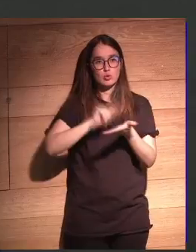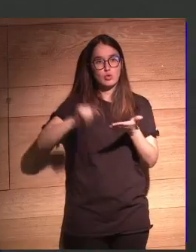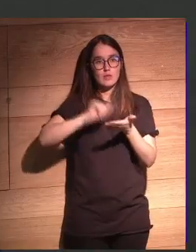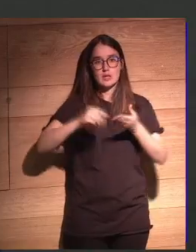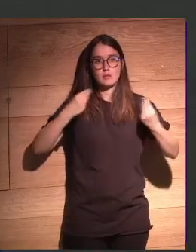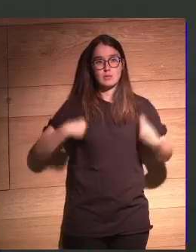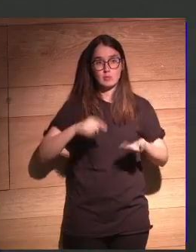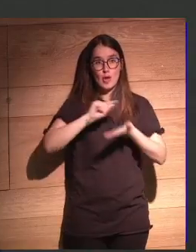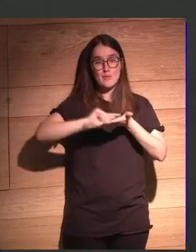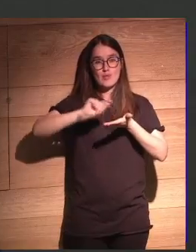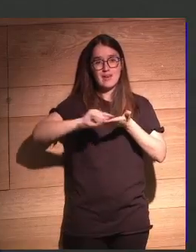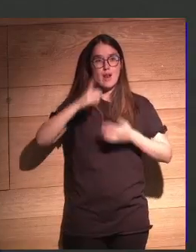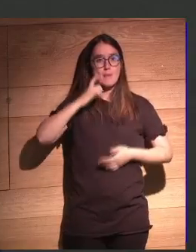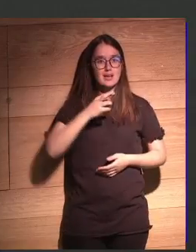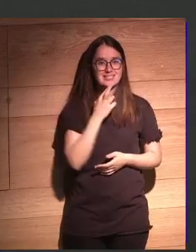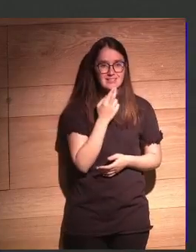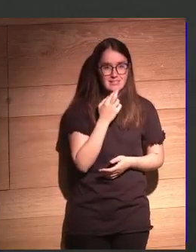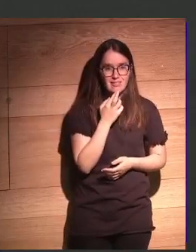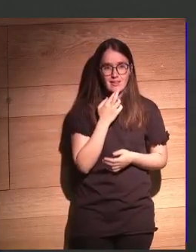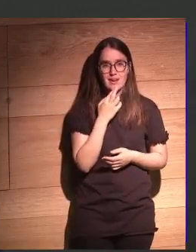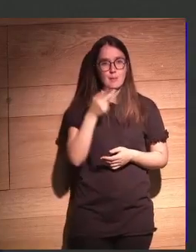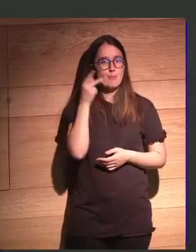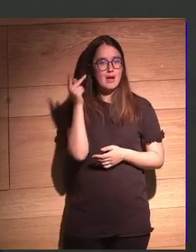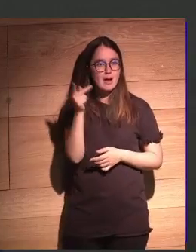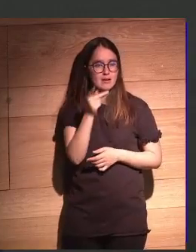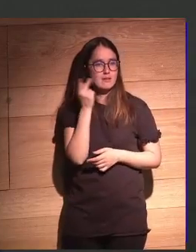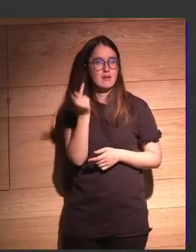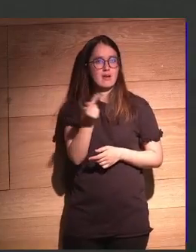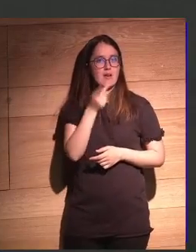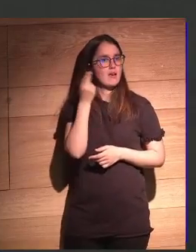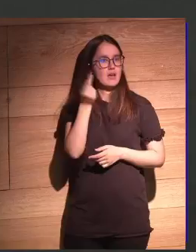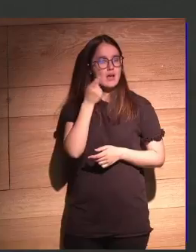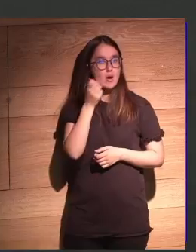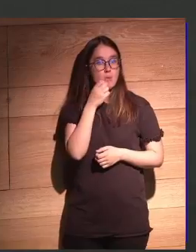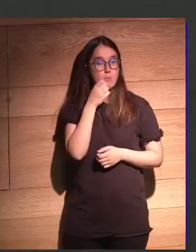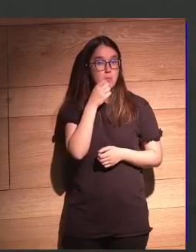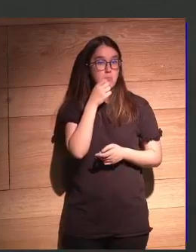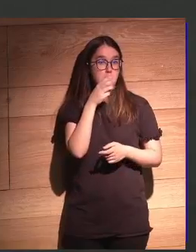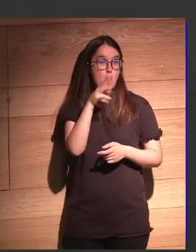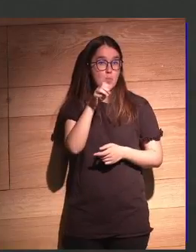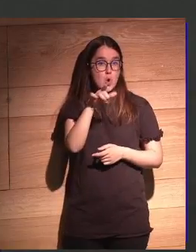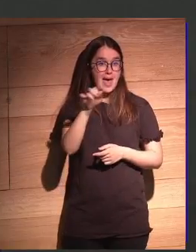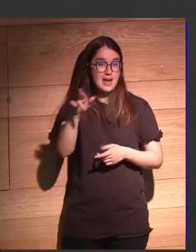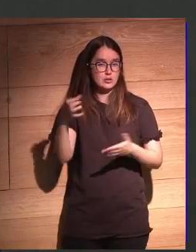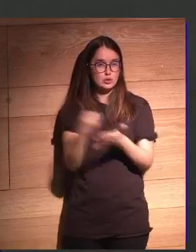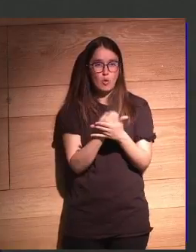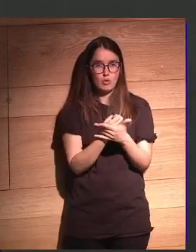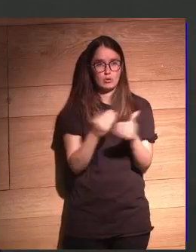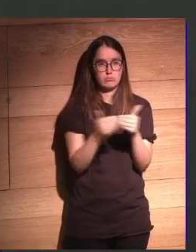the investment funds, many banks had their own real estate businesses, the Santander